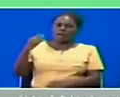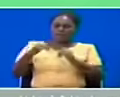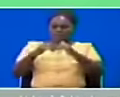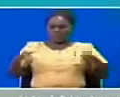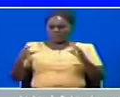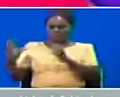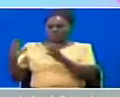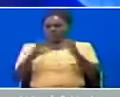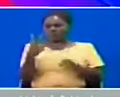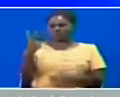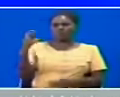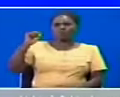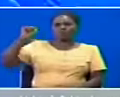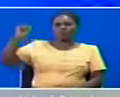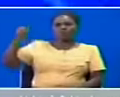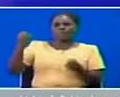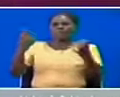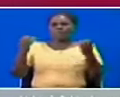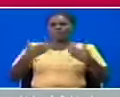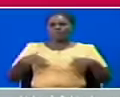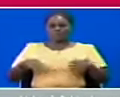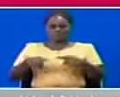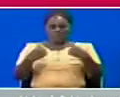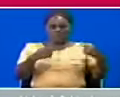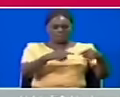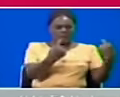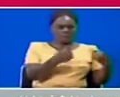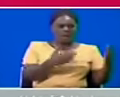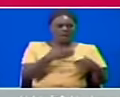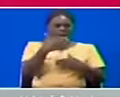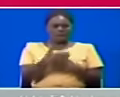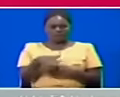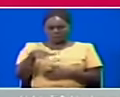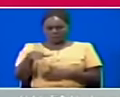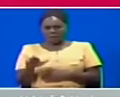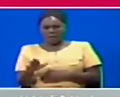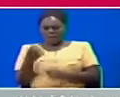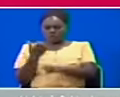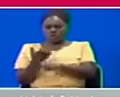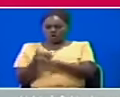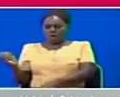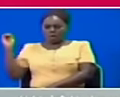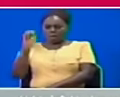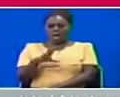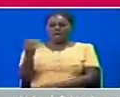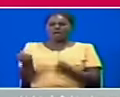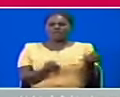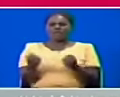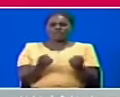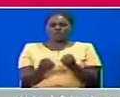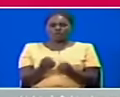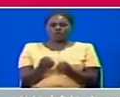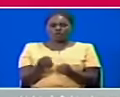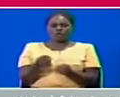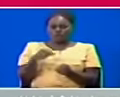two rival political groups. Several people were injured in the melee after they were pelted with stones and vehicles belonging to Uasin